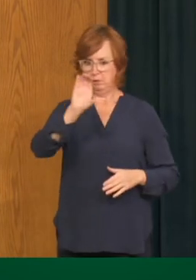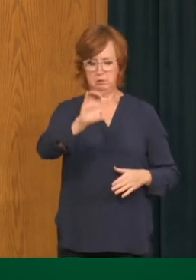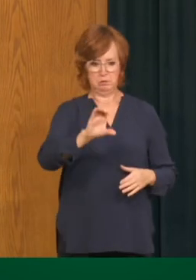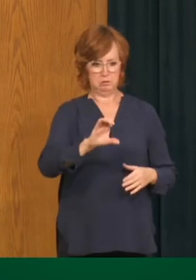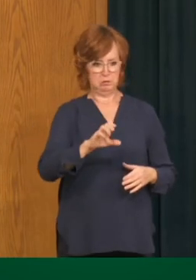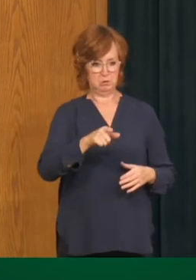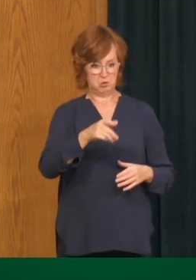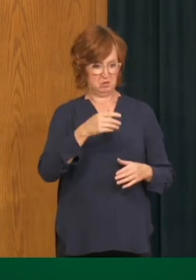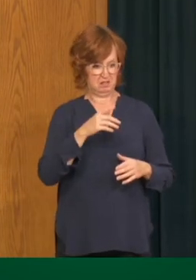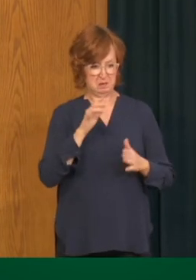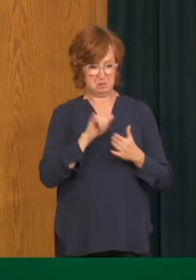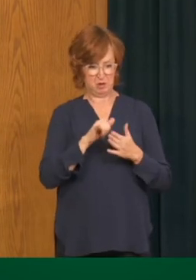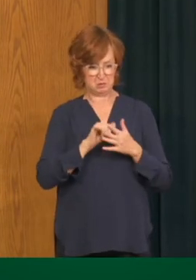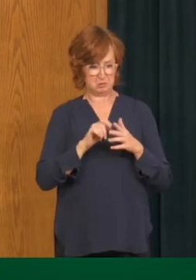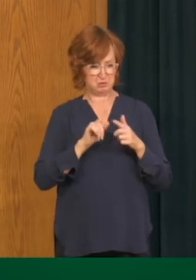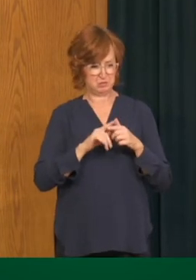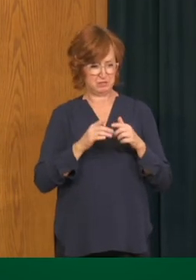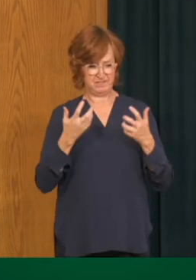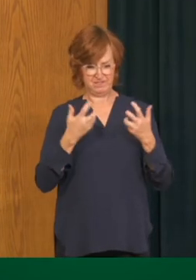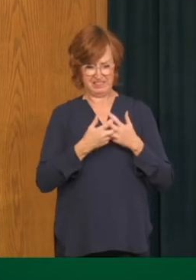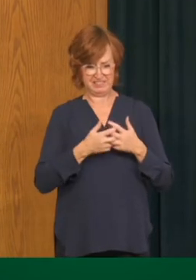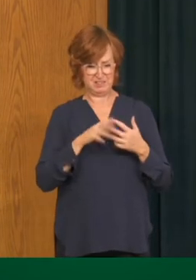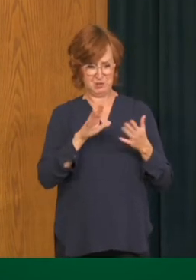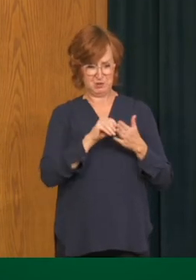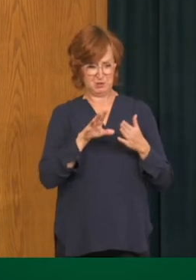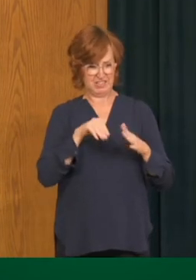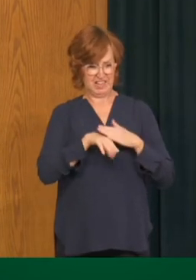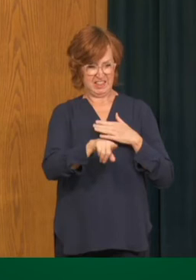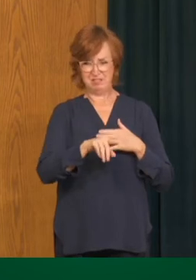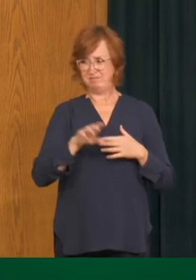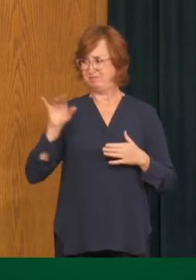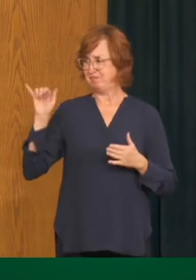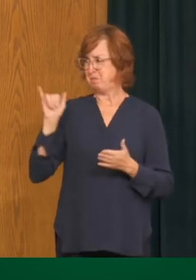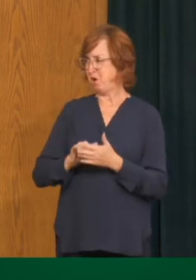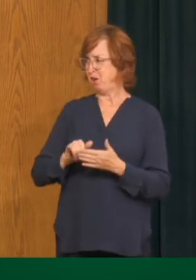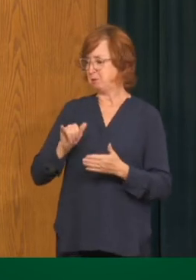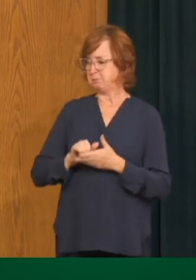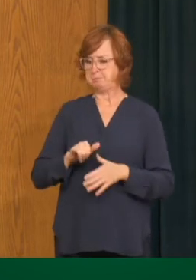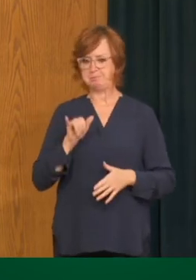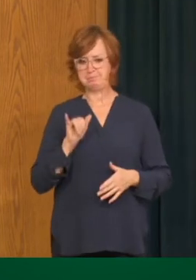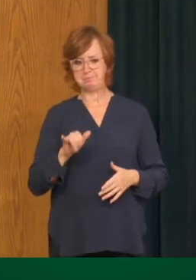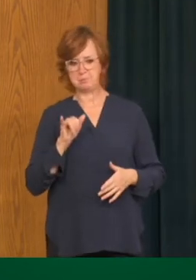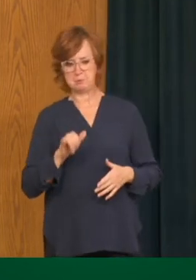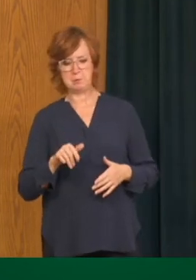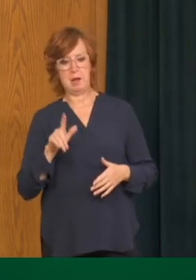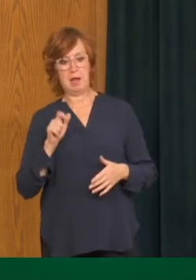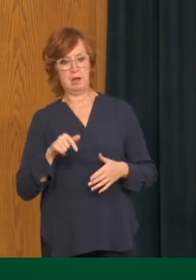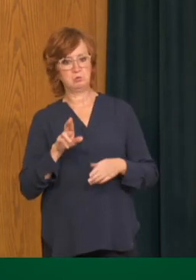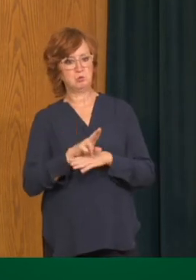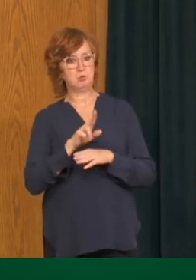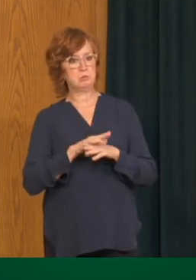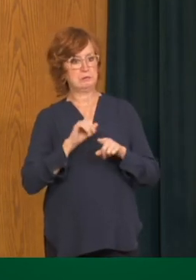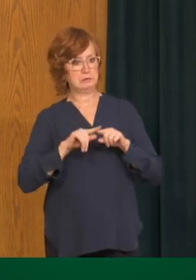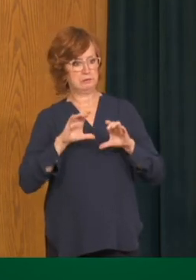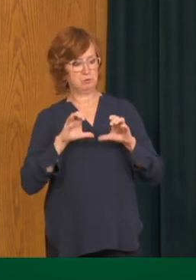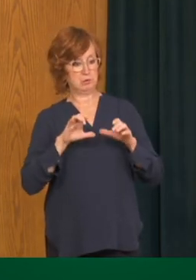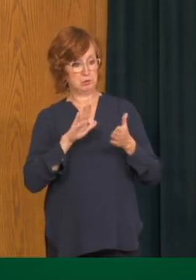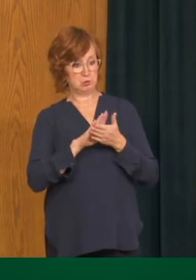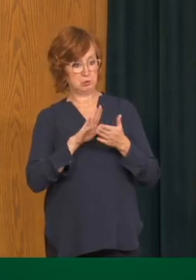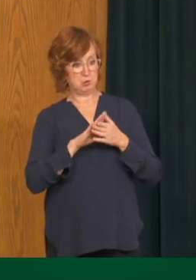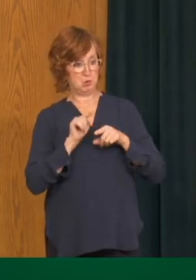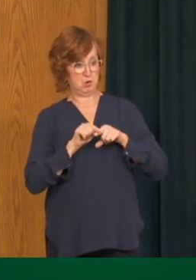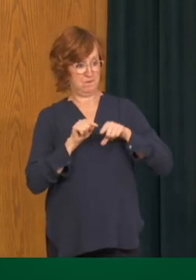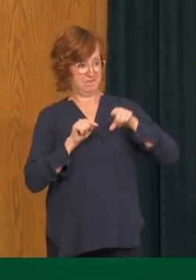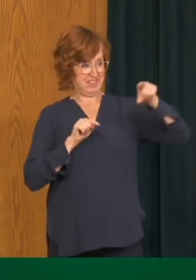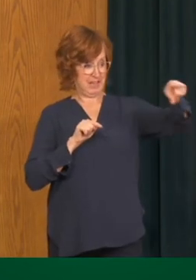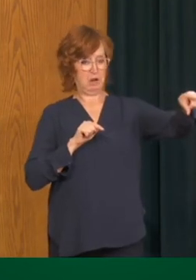the class. For example, all of the capital infrastructure that school division has available to them in that area is